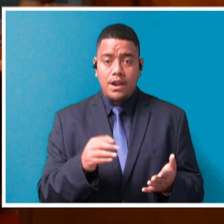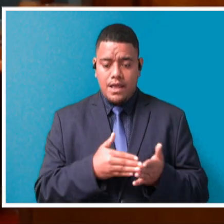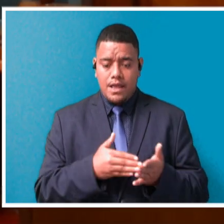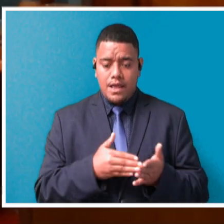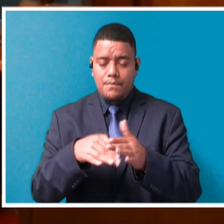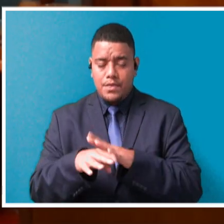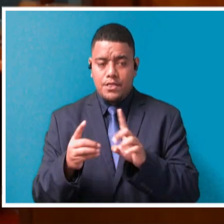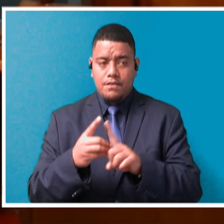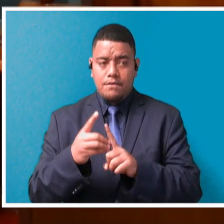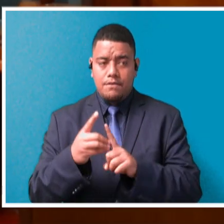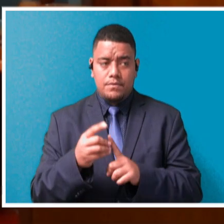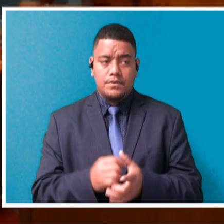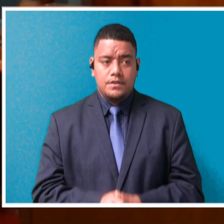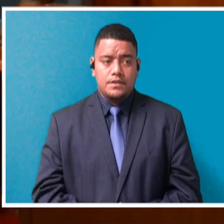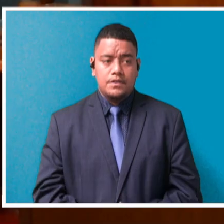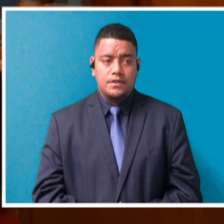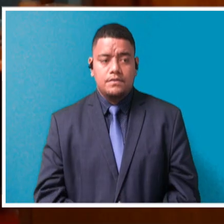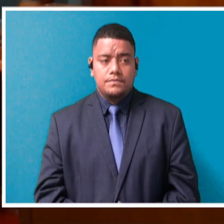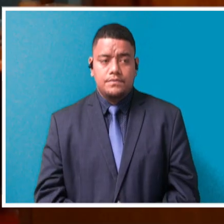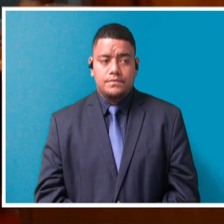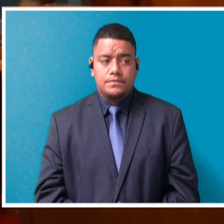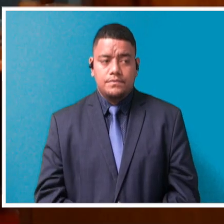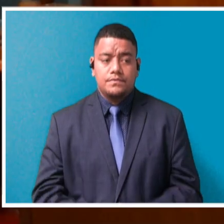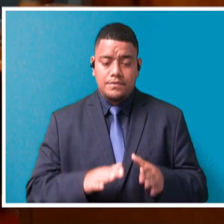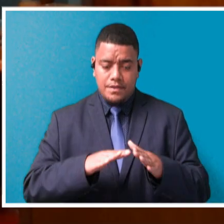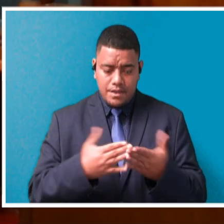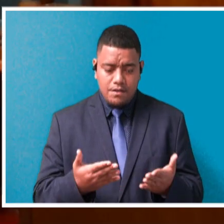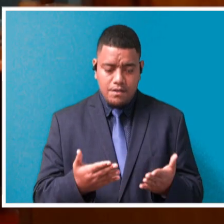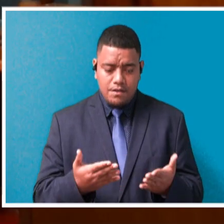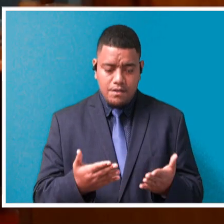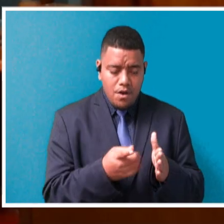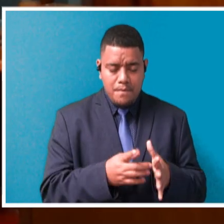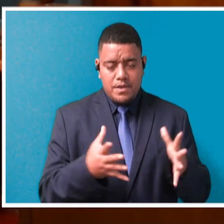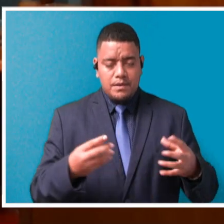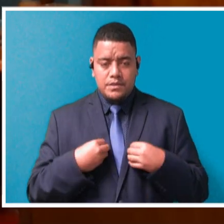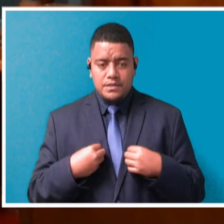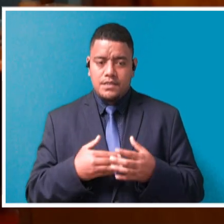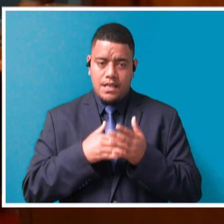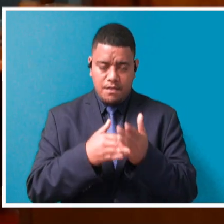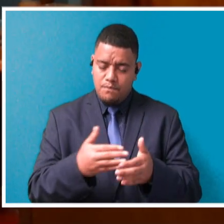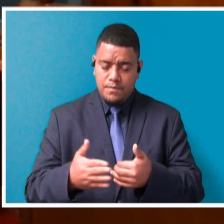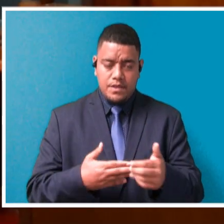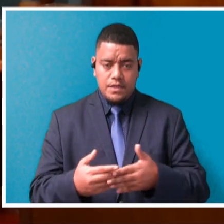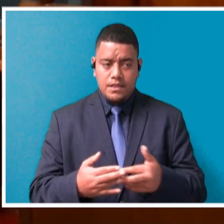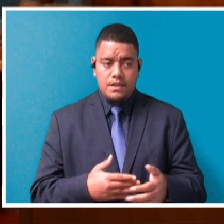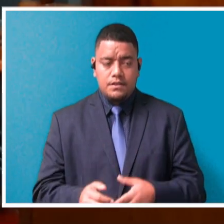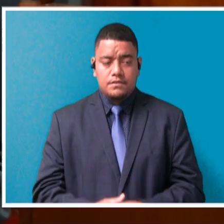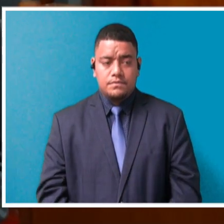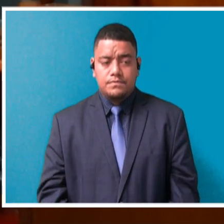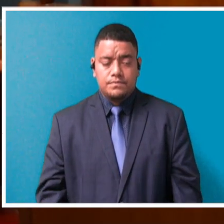development. Large scale, now smaller scale, and in some